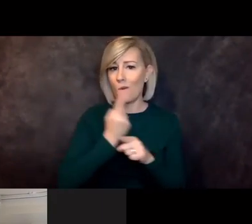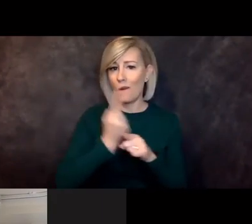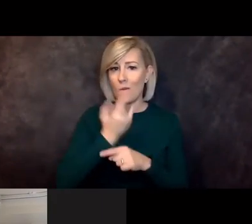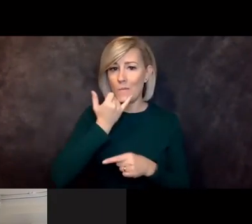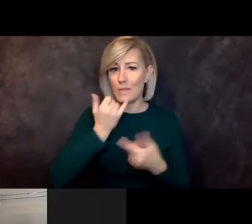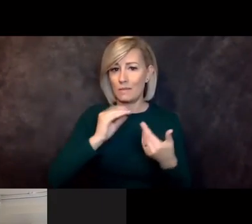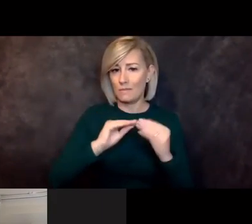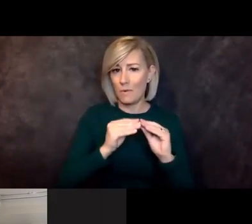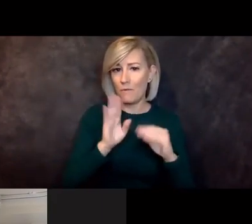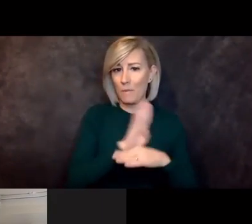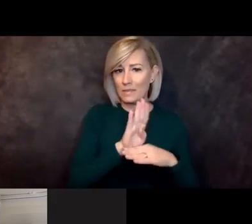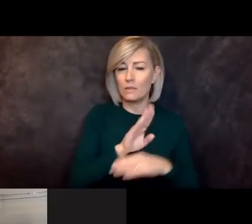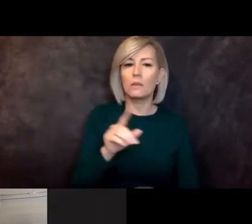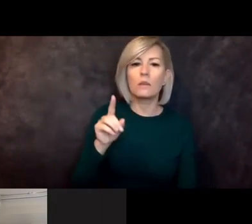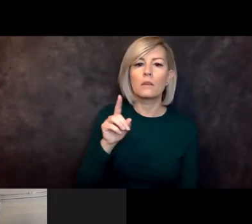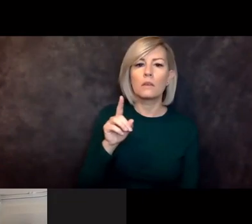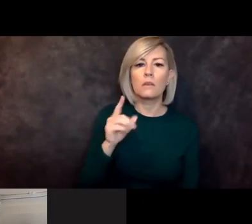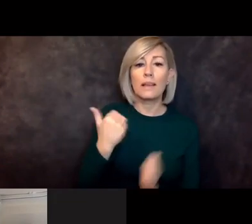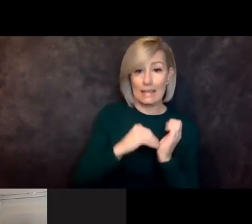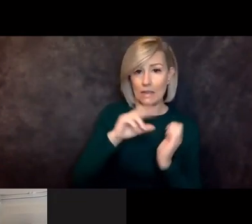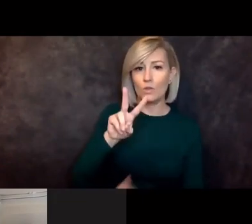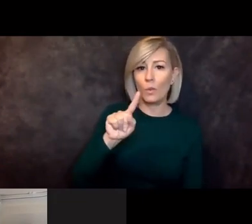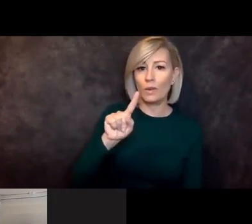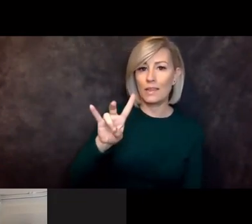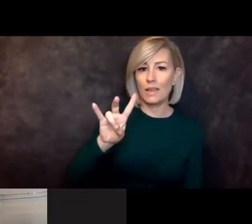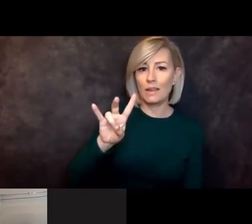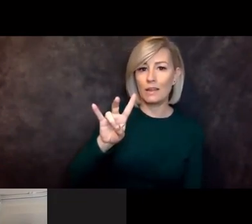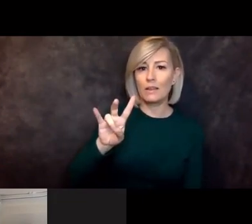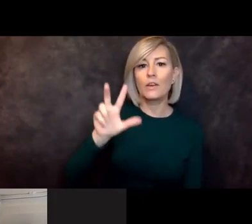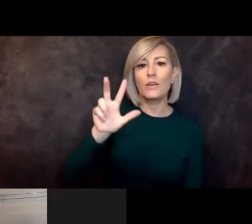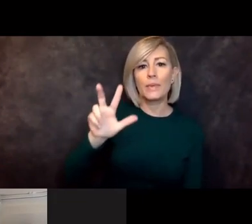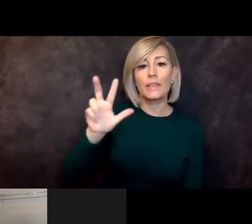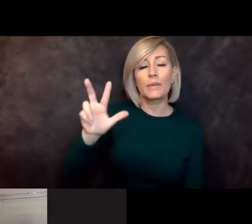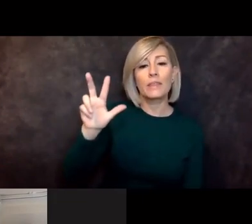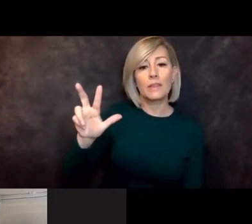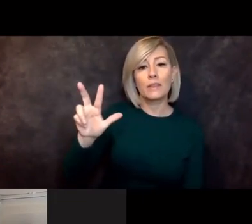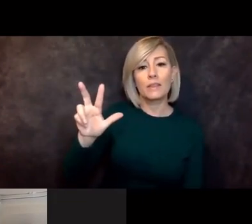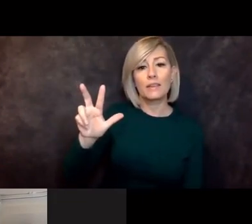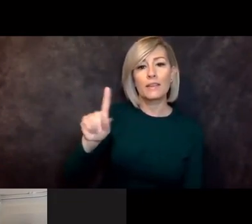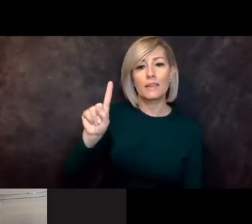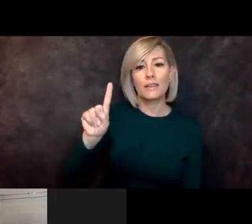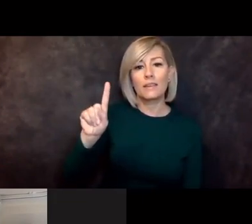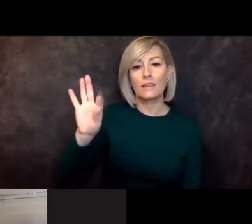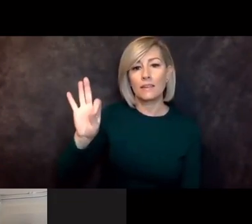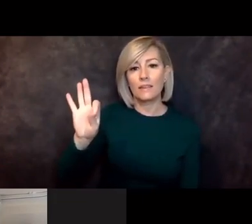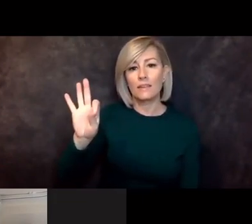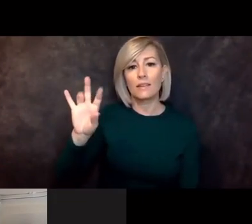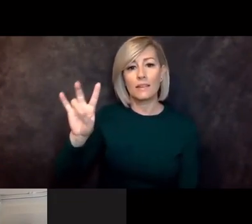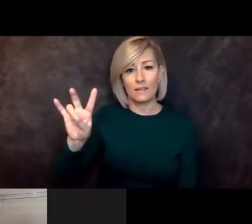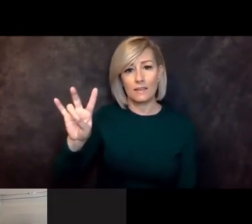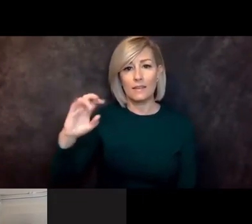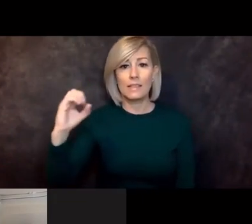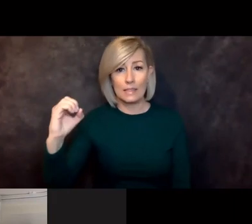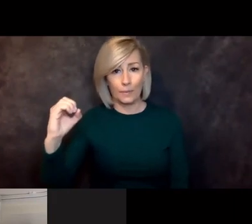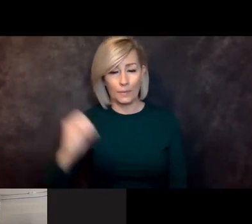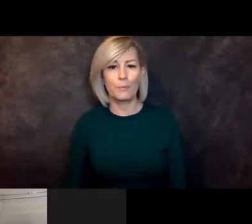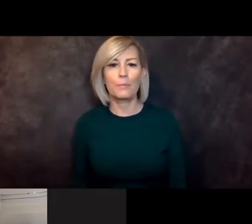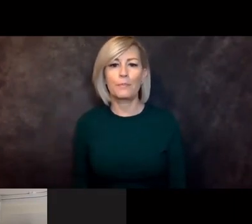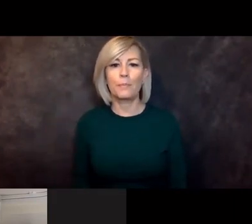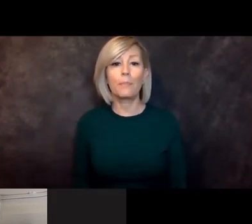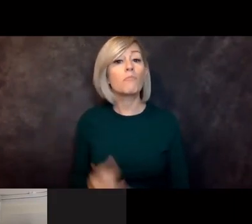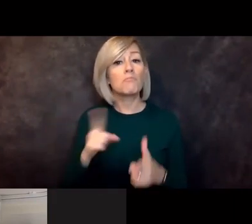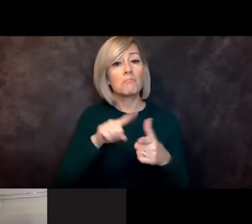number, which is, again, 217-333-1970. And then